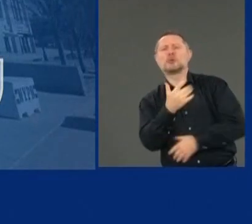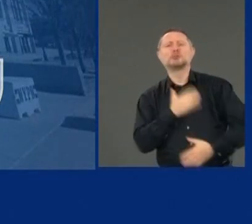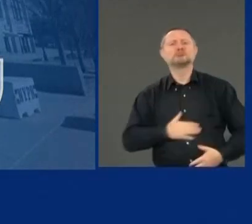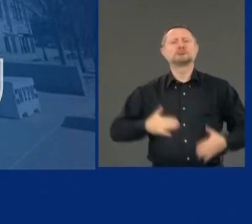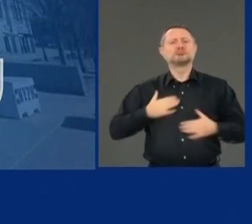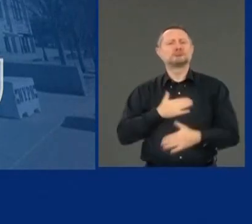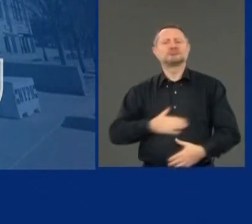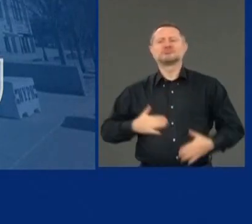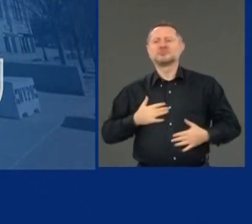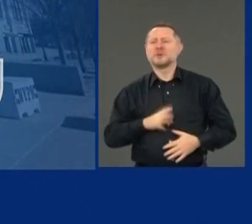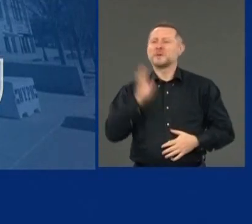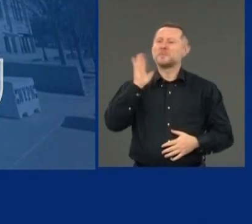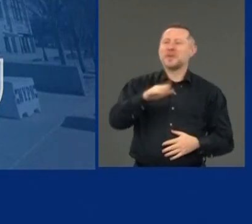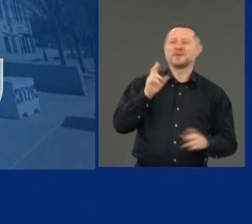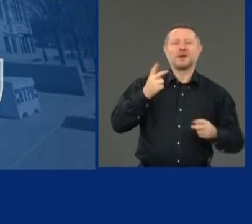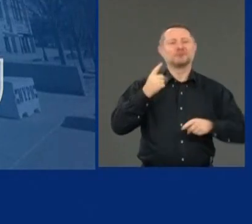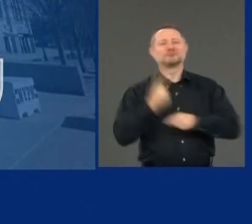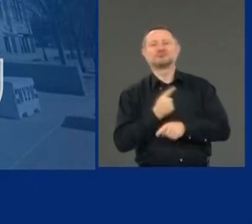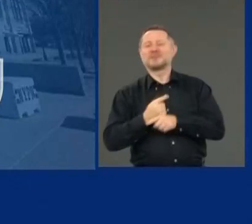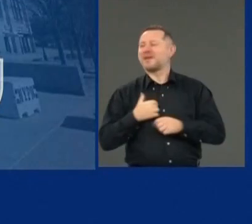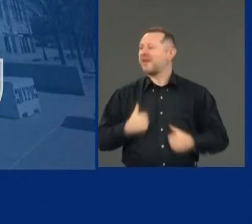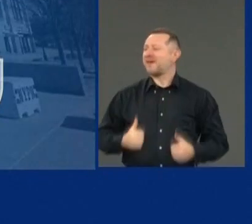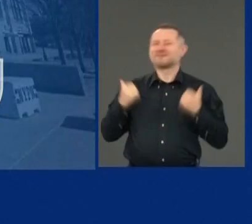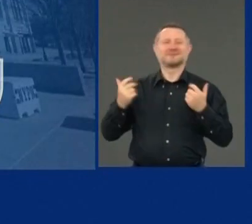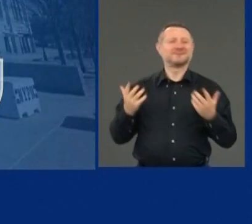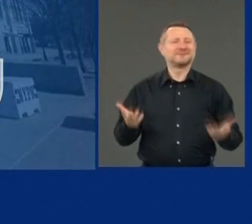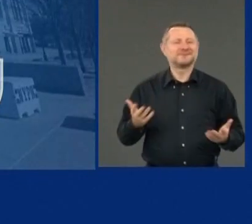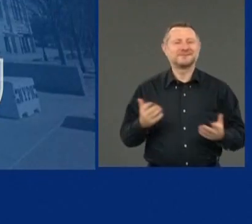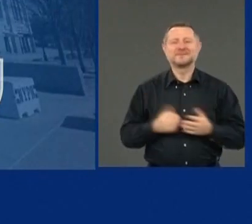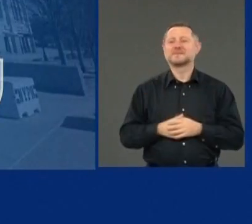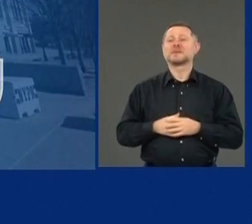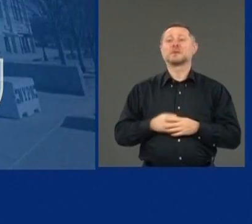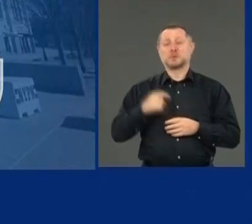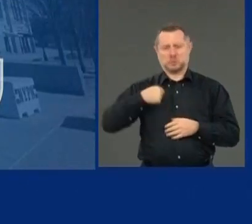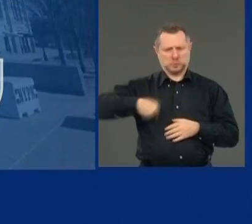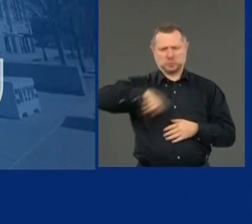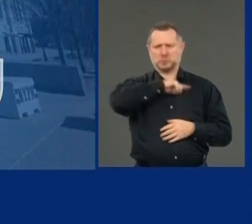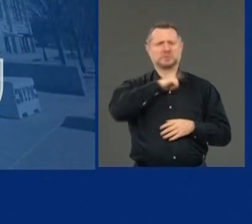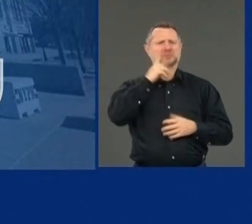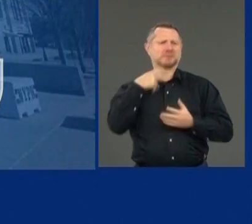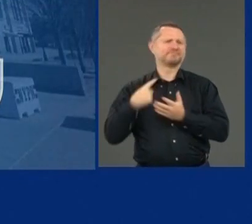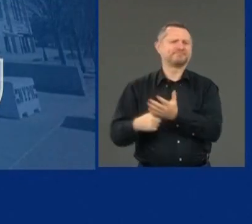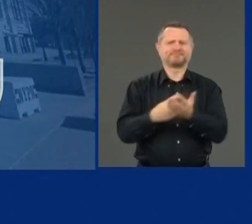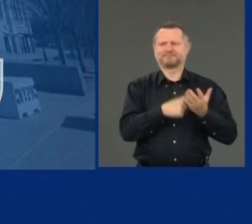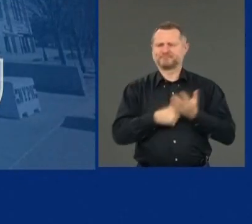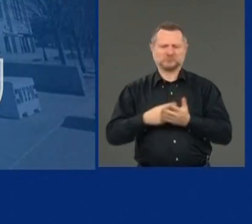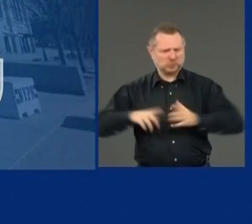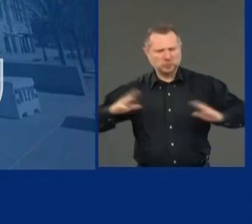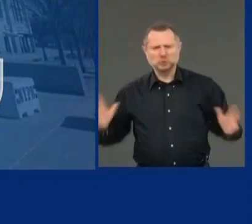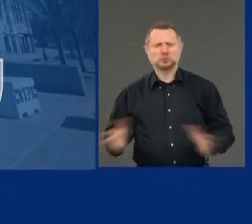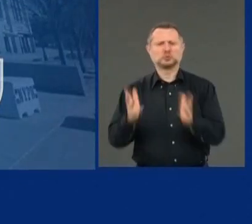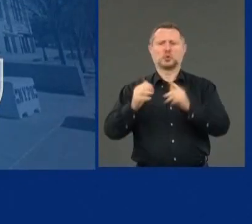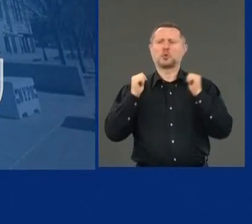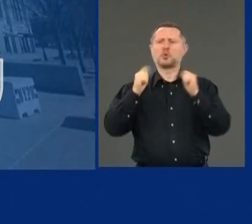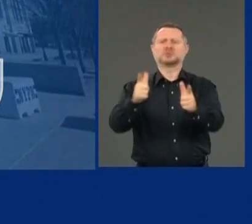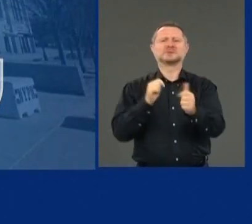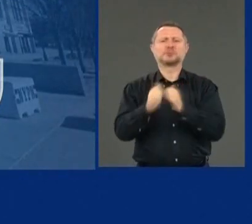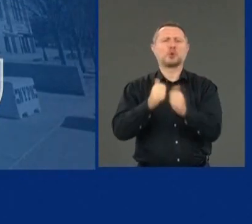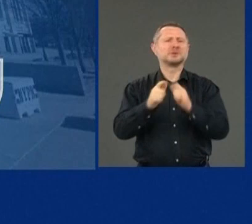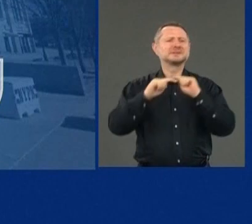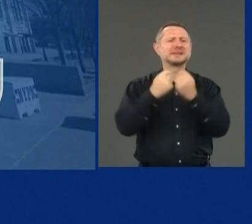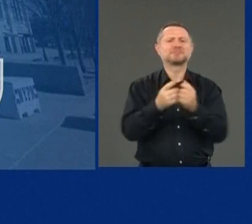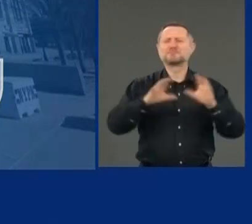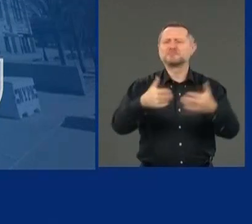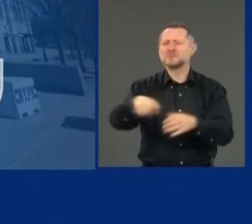to normalcy. So we are working and encouraging all sports teams to start their